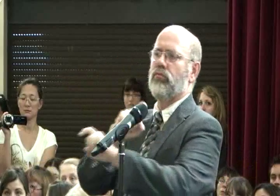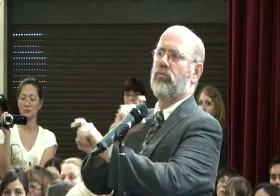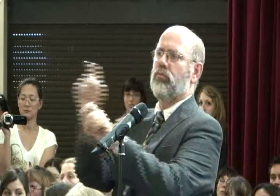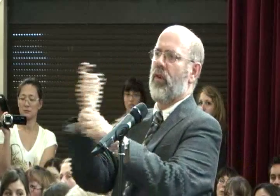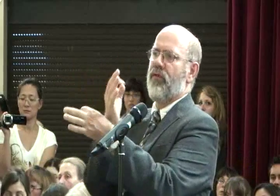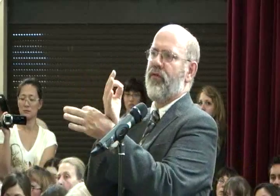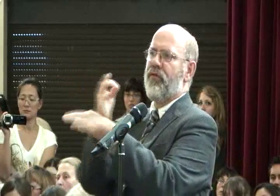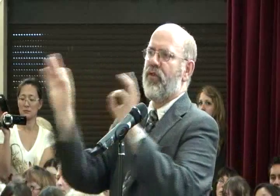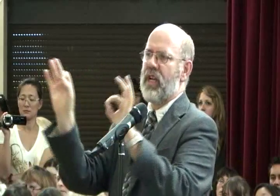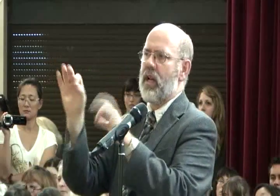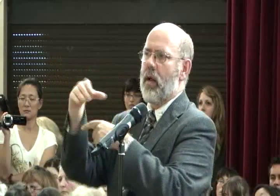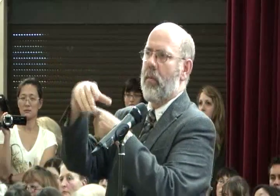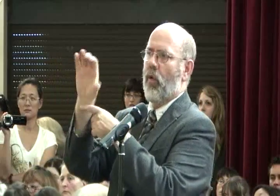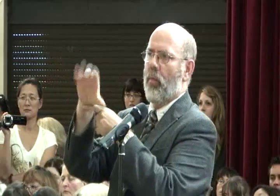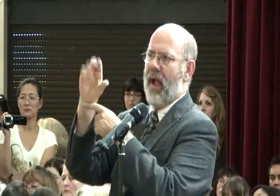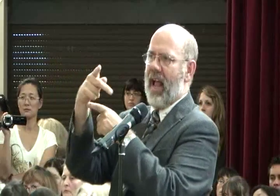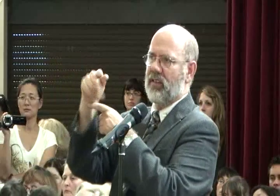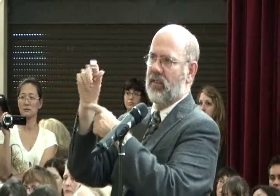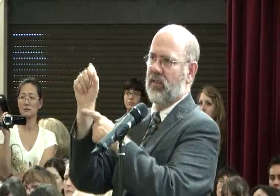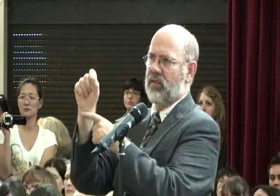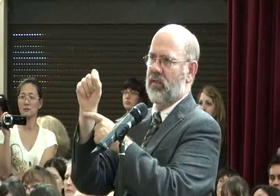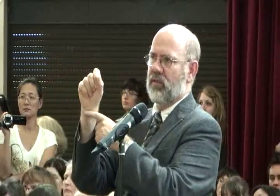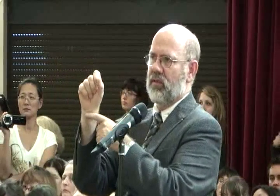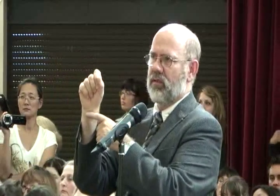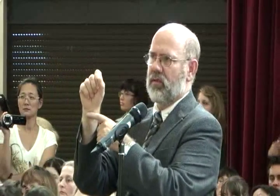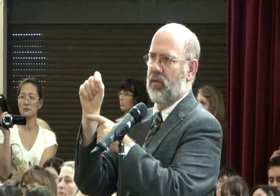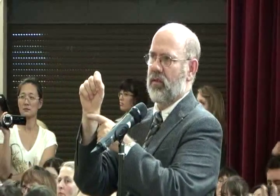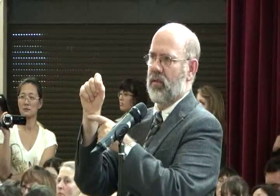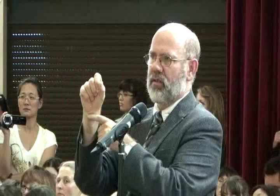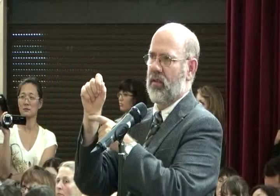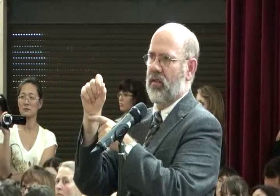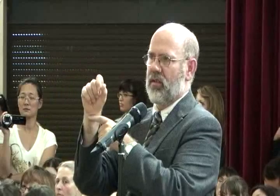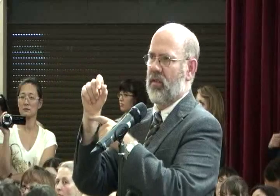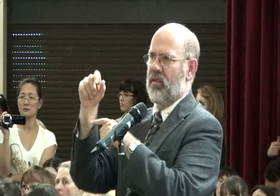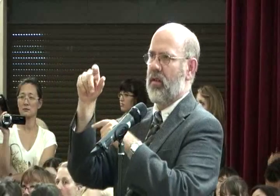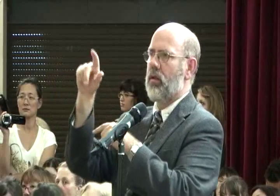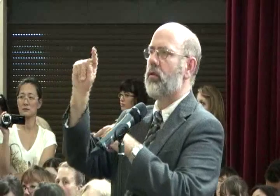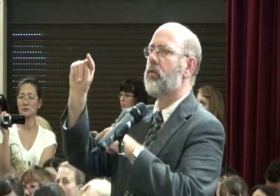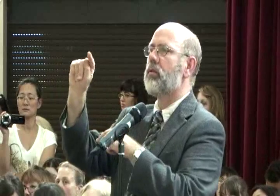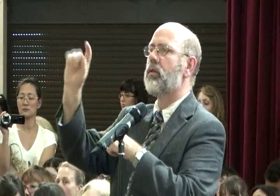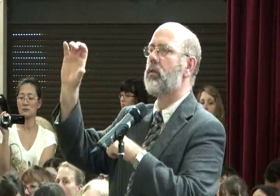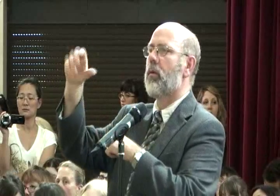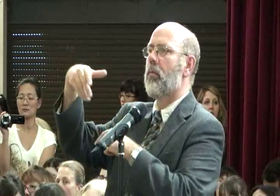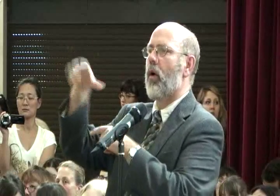said that you would give free